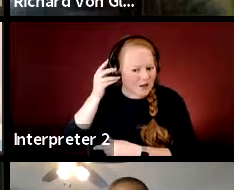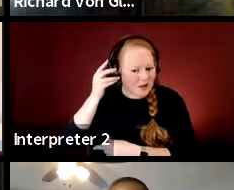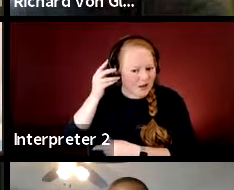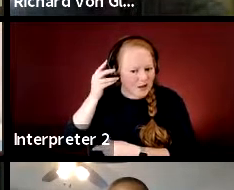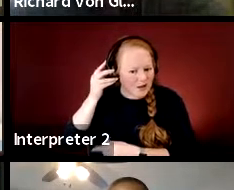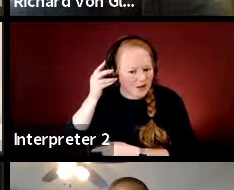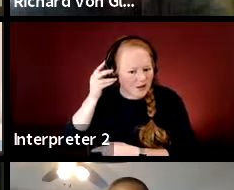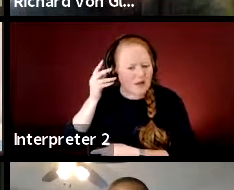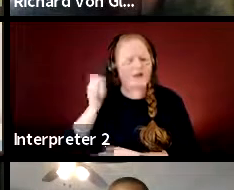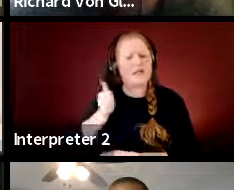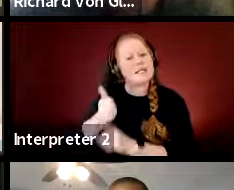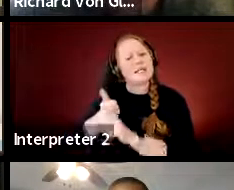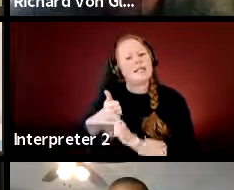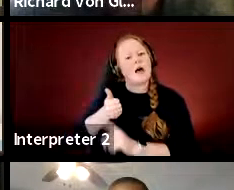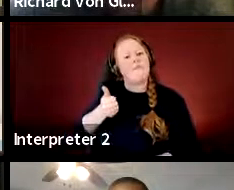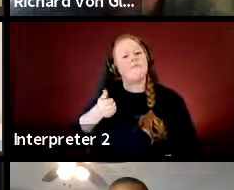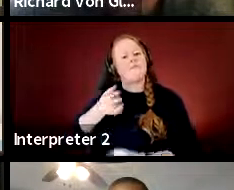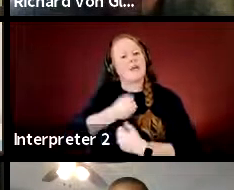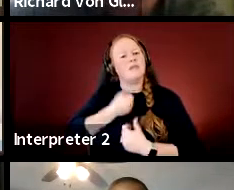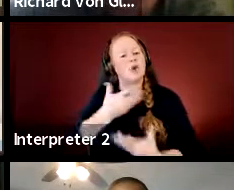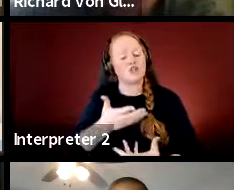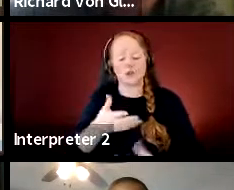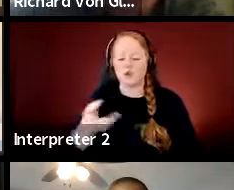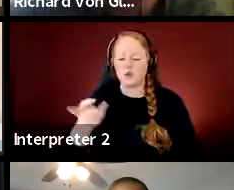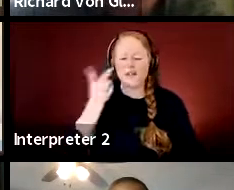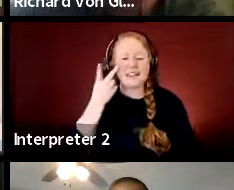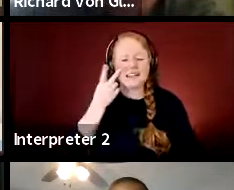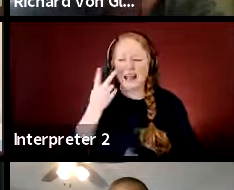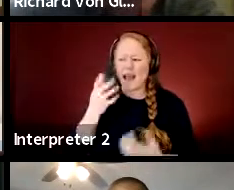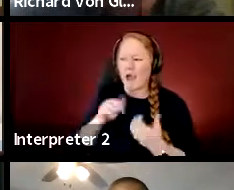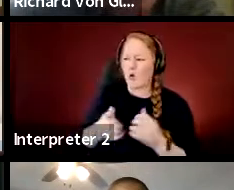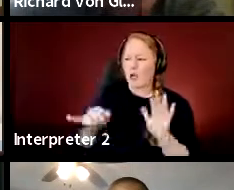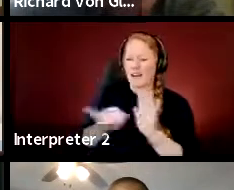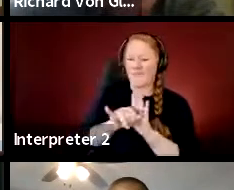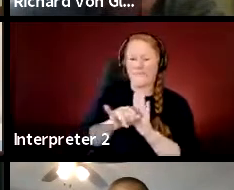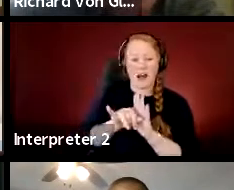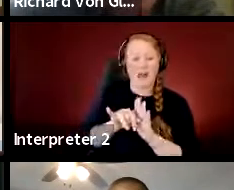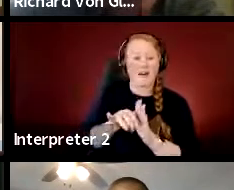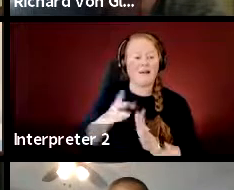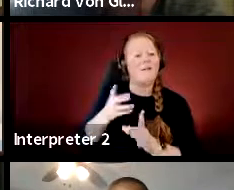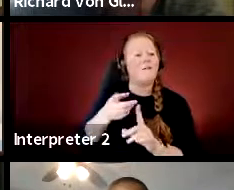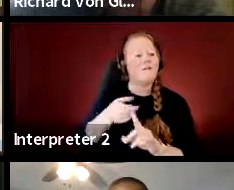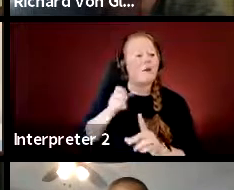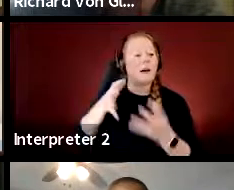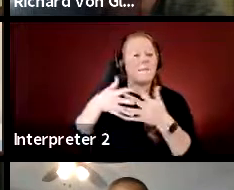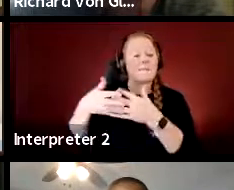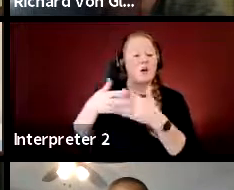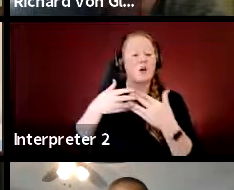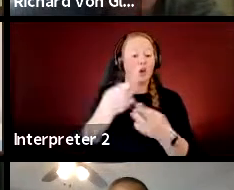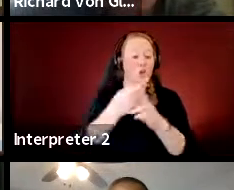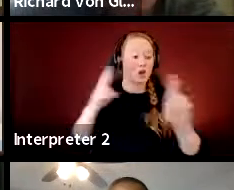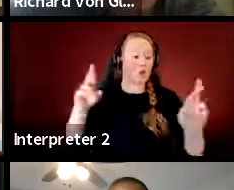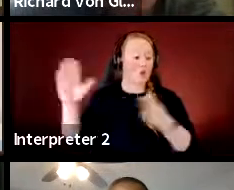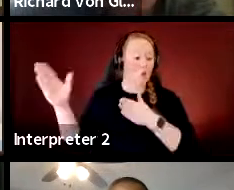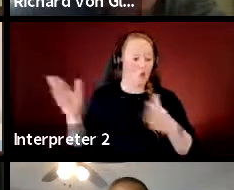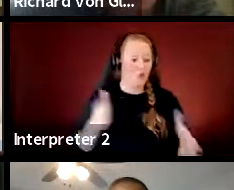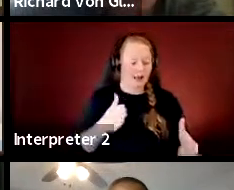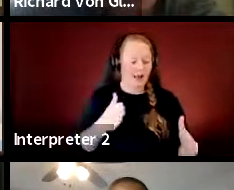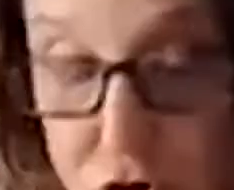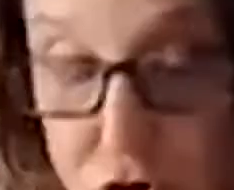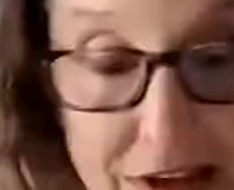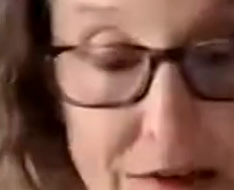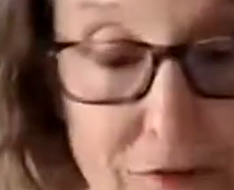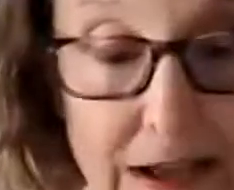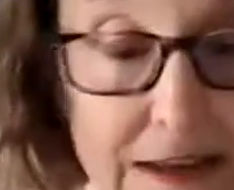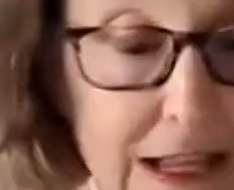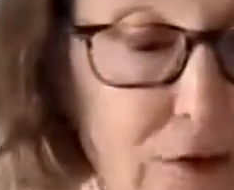critical areas that have been identified by the American Rescue Plan, along with our fellow citizens and the mayor's office,